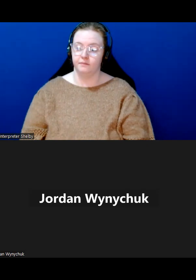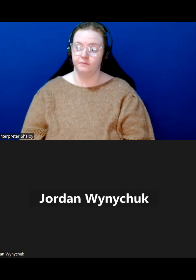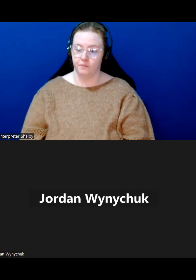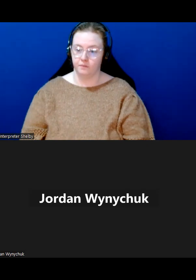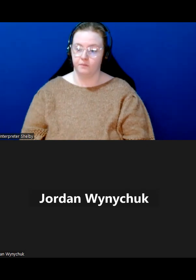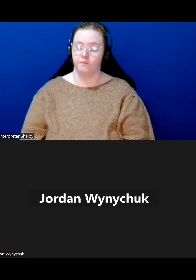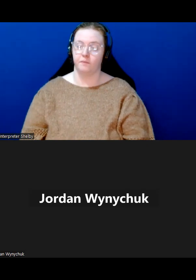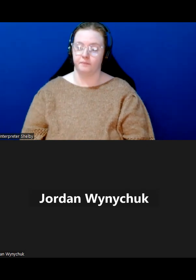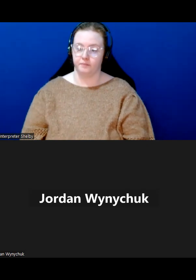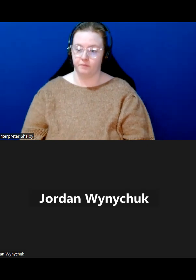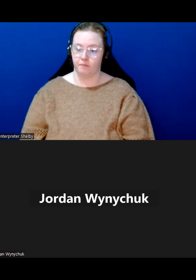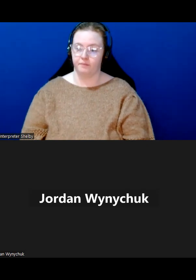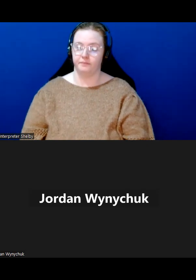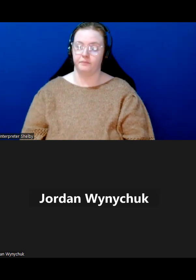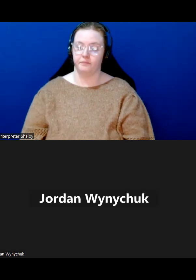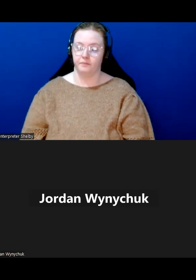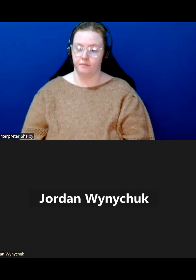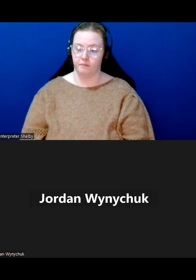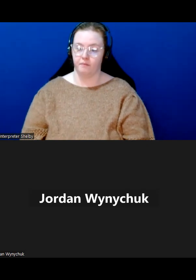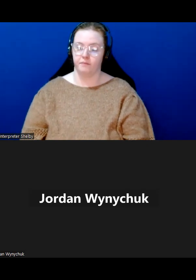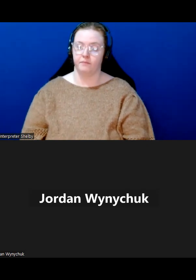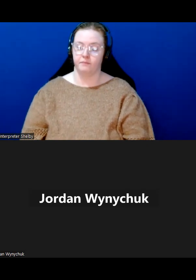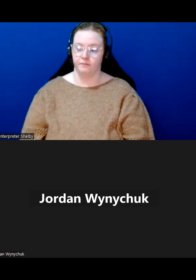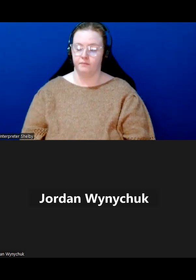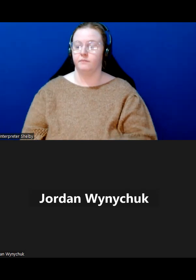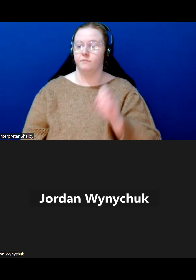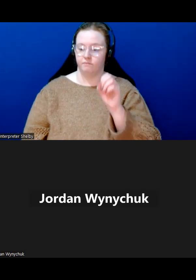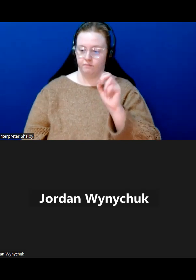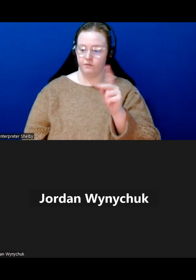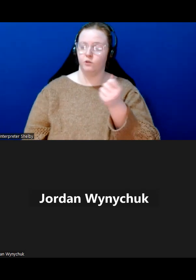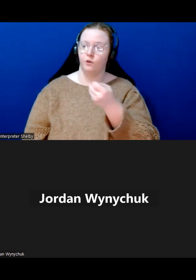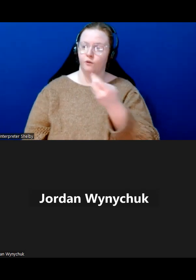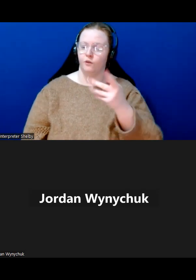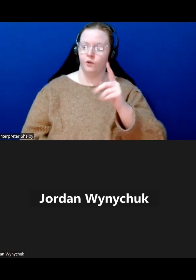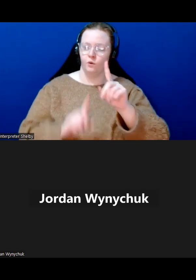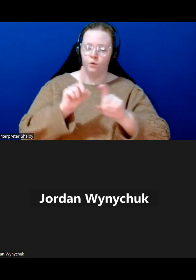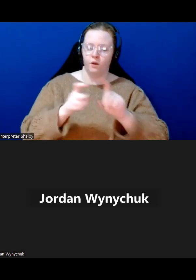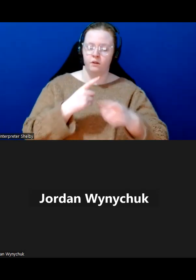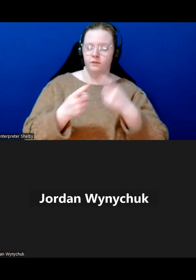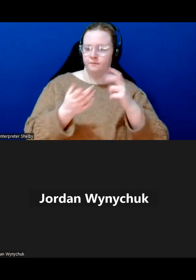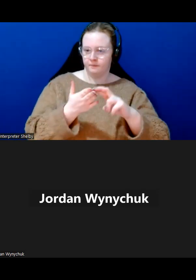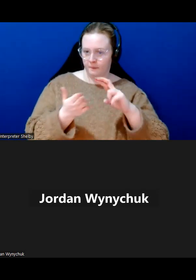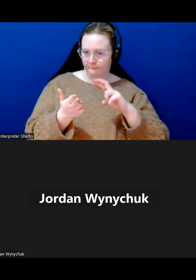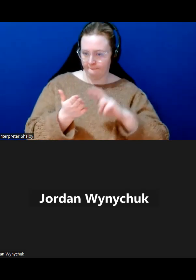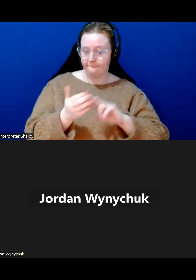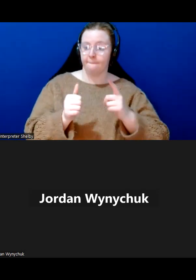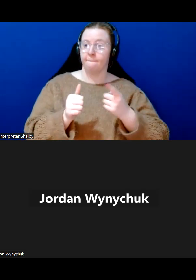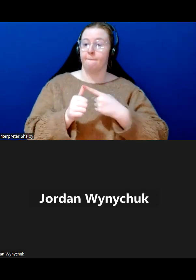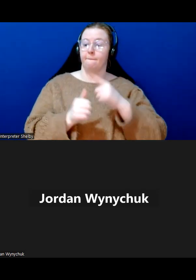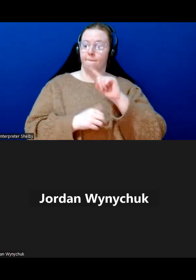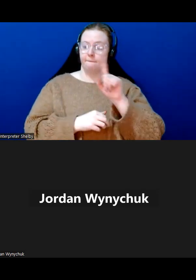Okay, so I'm going to actually read out some of the questions that we had during registration. First question is, how much